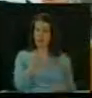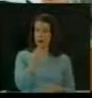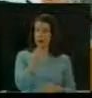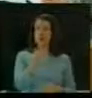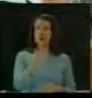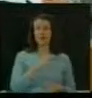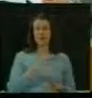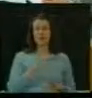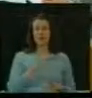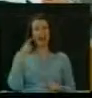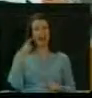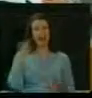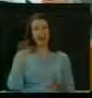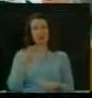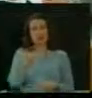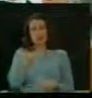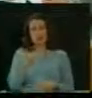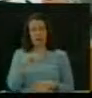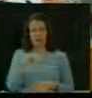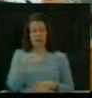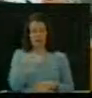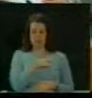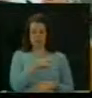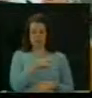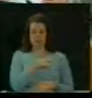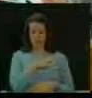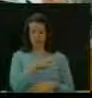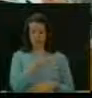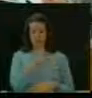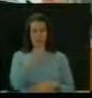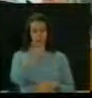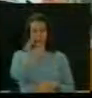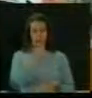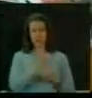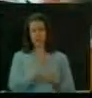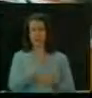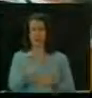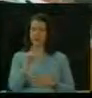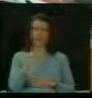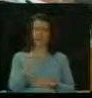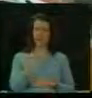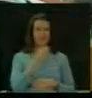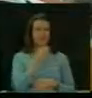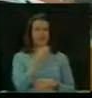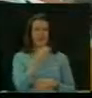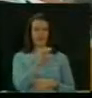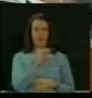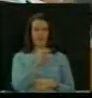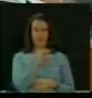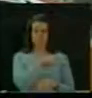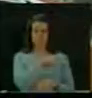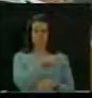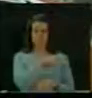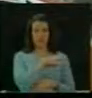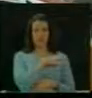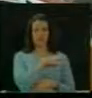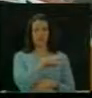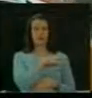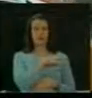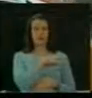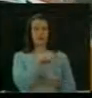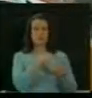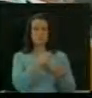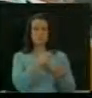but I think that needs to be done by commission. I don't believe that we need to have the ethics committee making their rules,